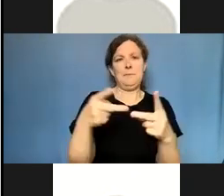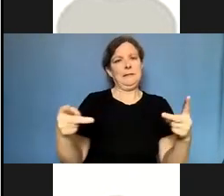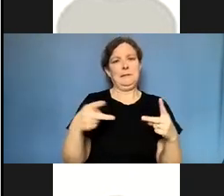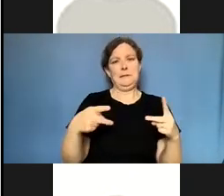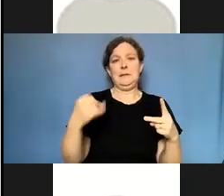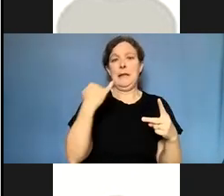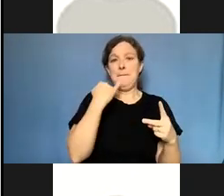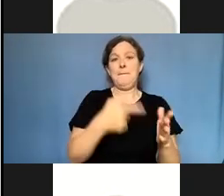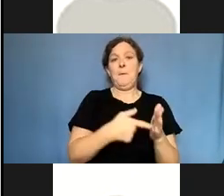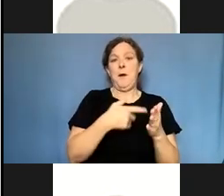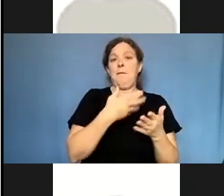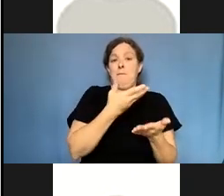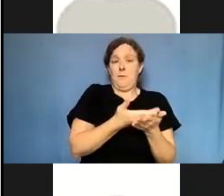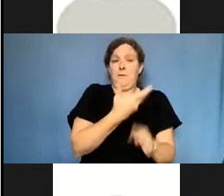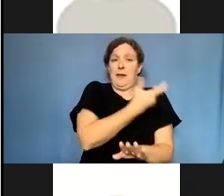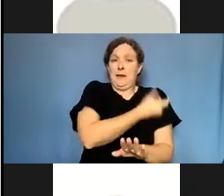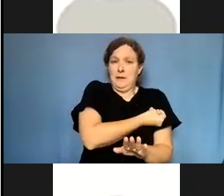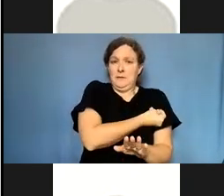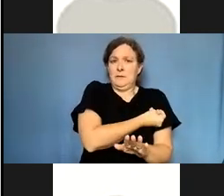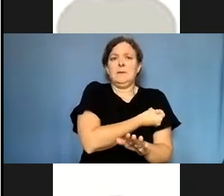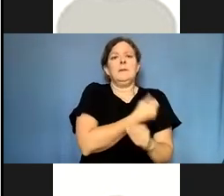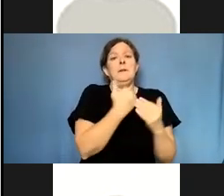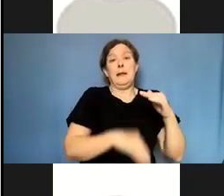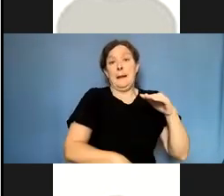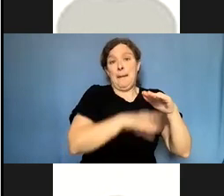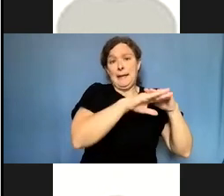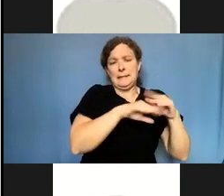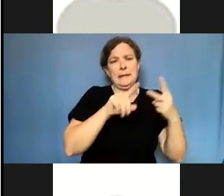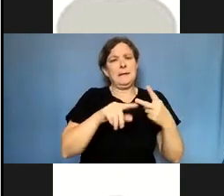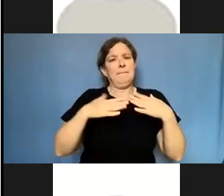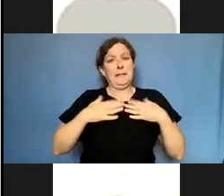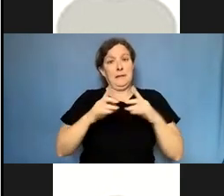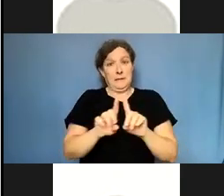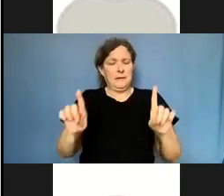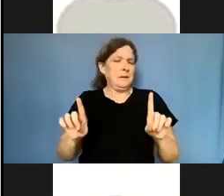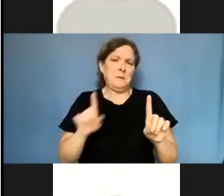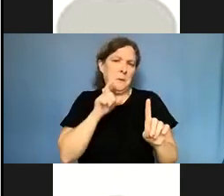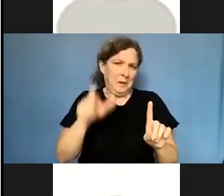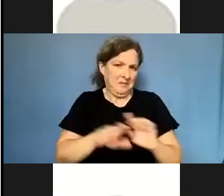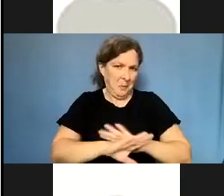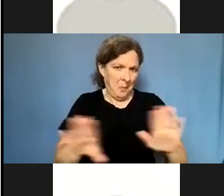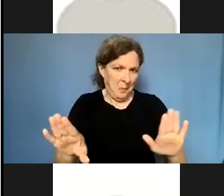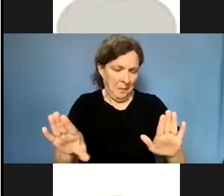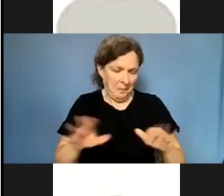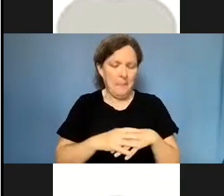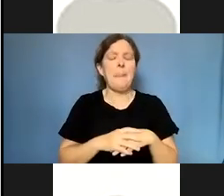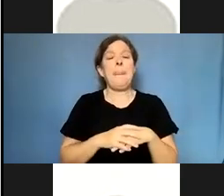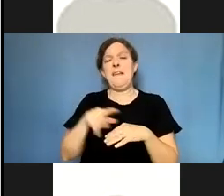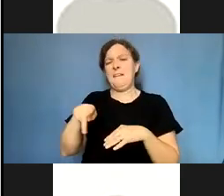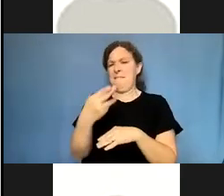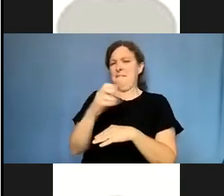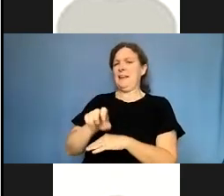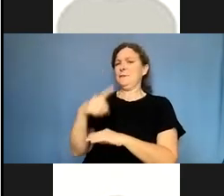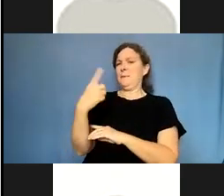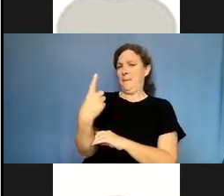policy. The capacity limits and the physical distancing limits will no longer be in effect. That's phase one, okay? Then the next